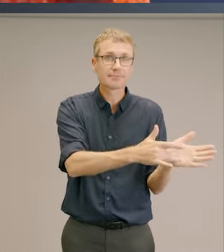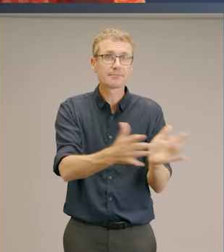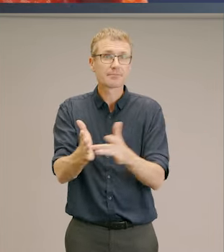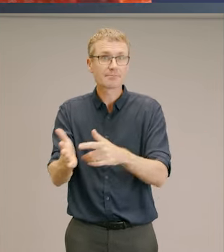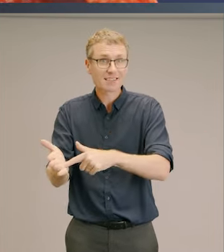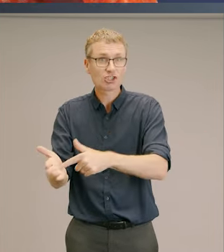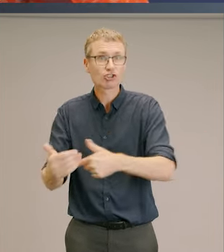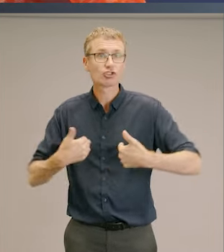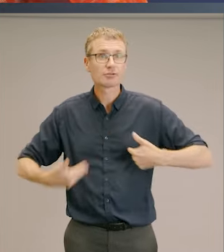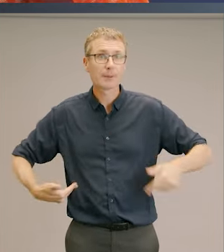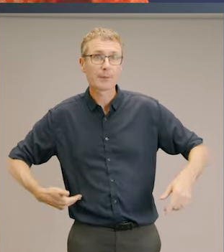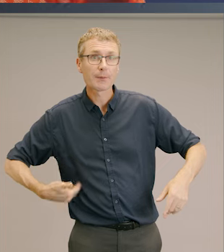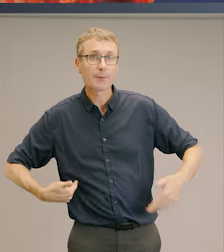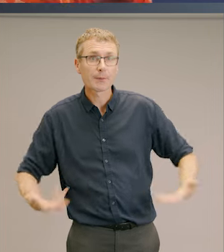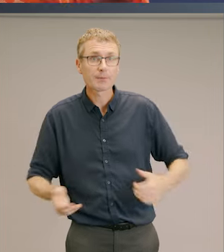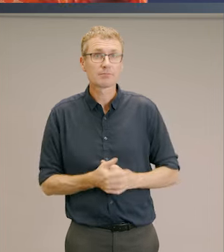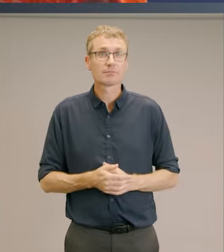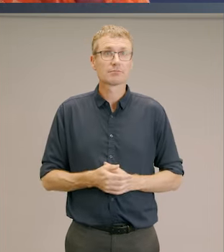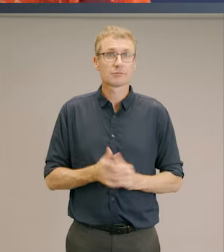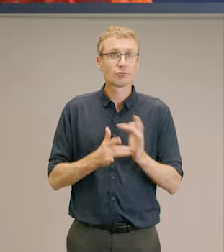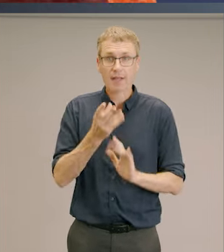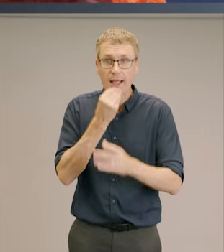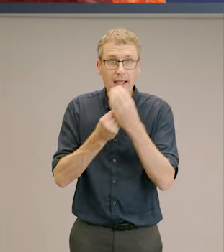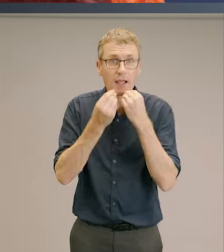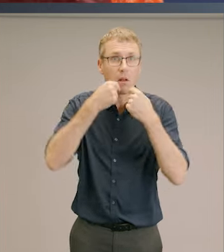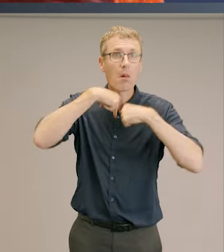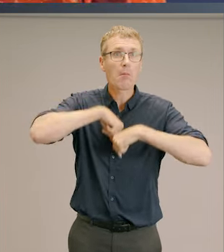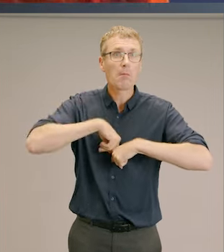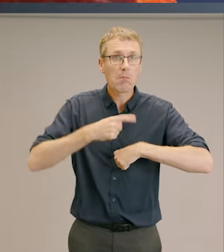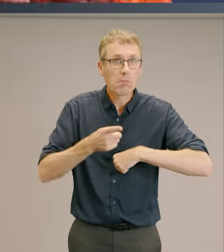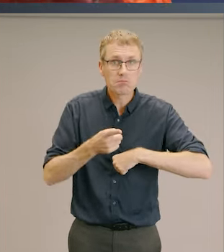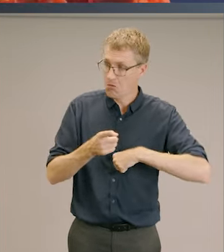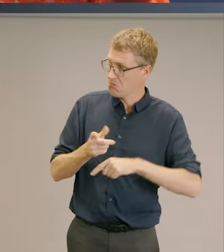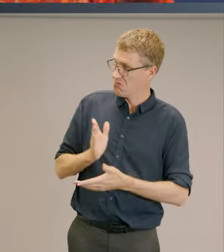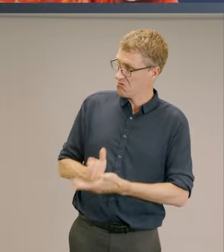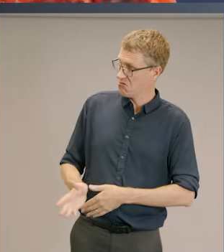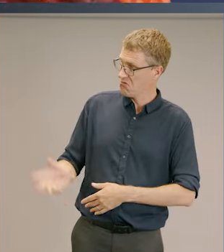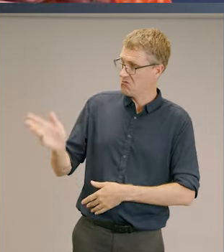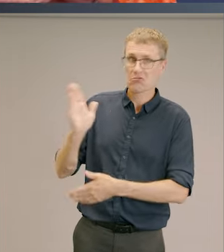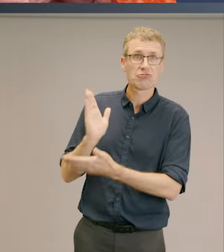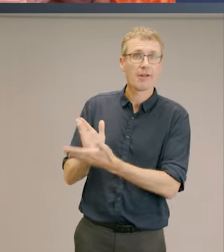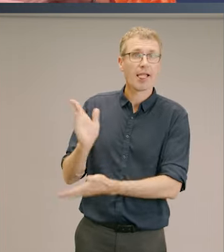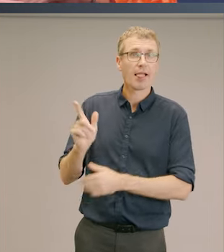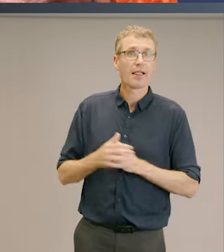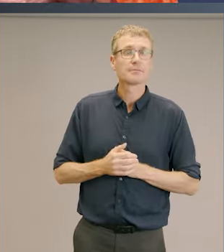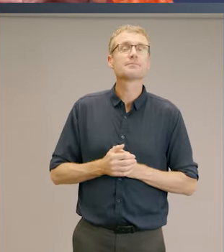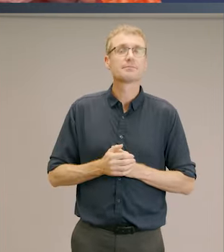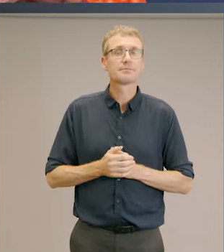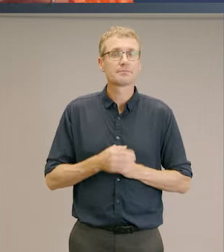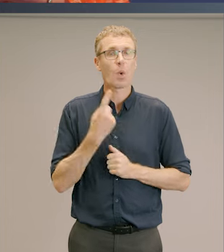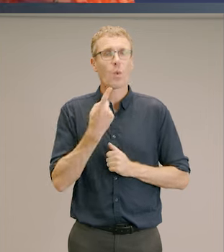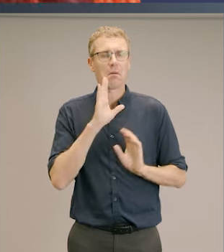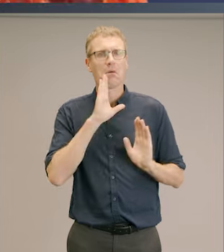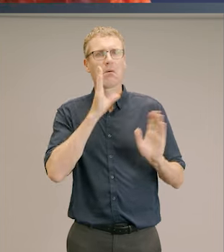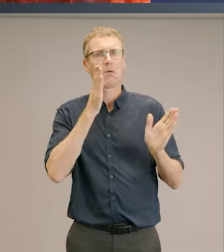look, like touch my scars on my hands. He ate with them. They could see that he was real.